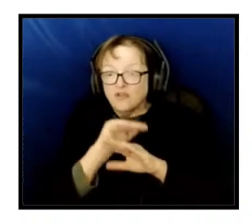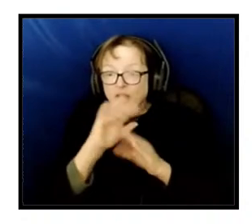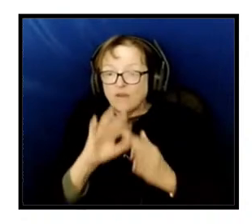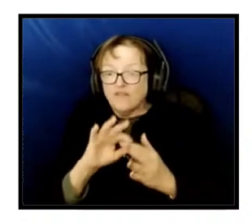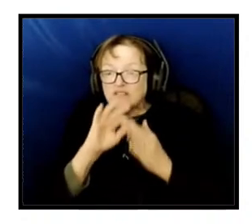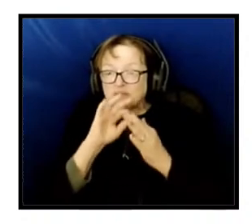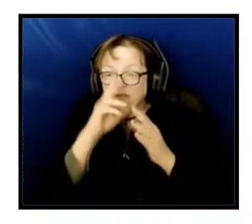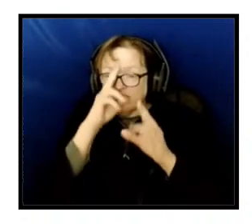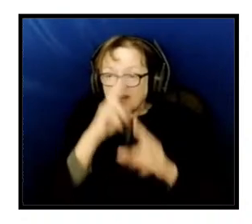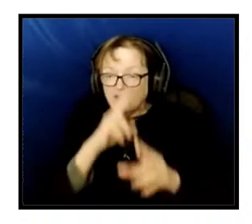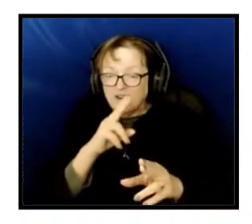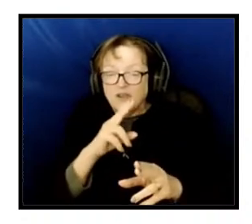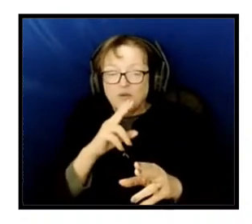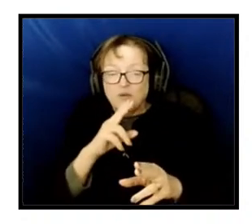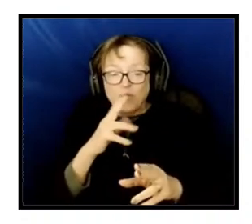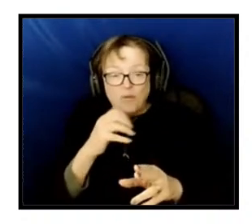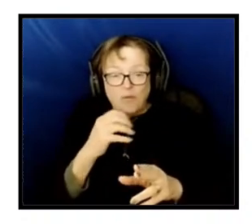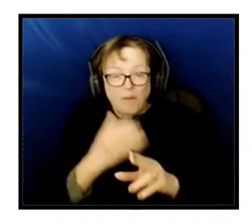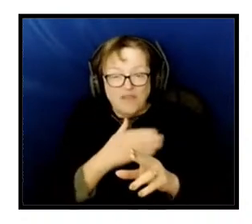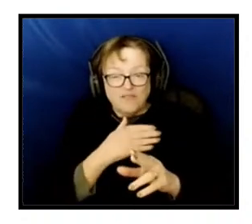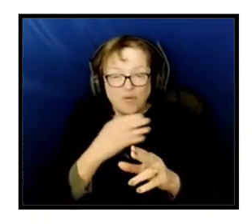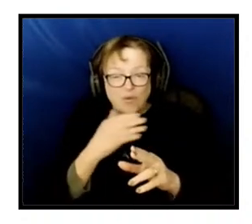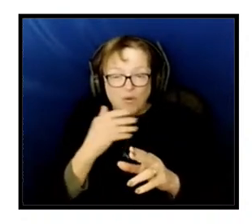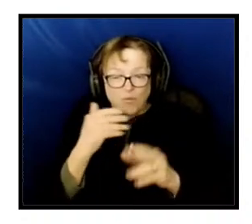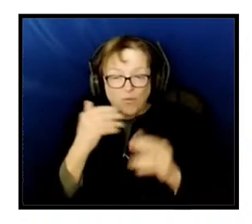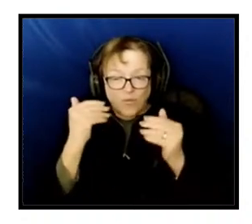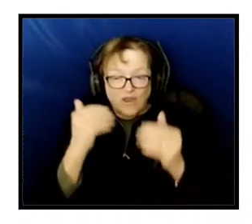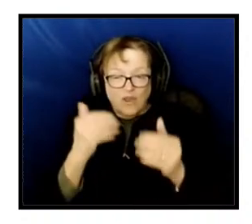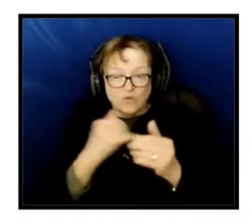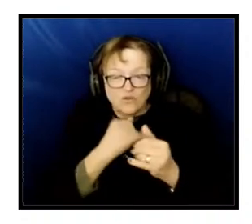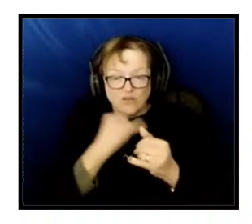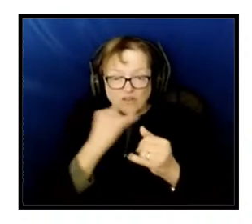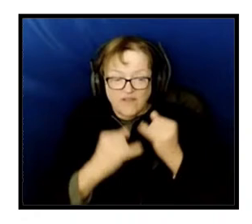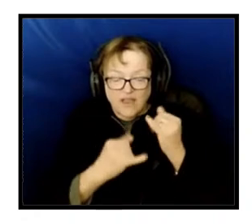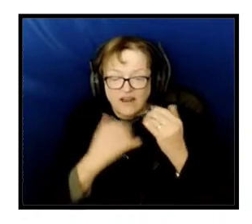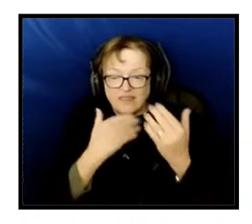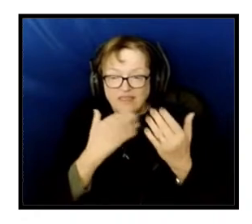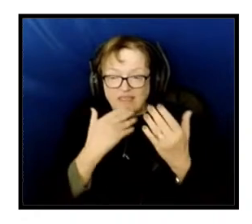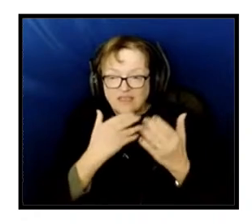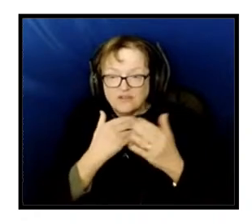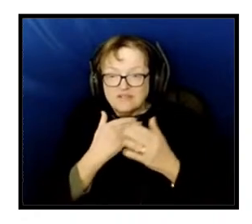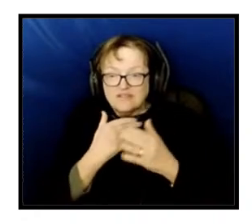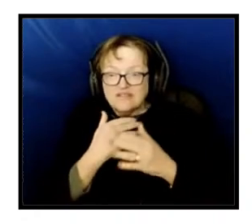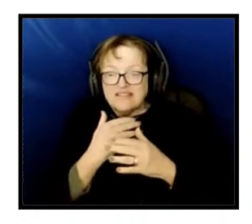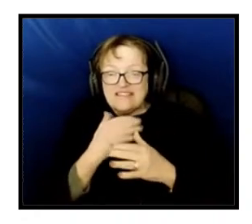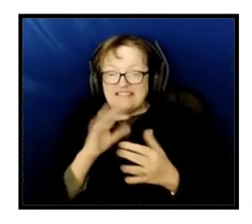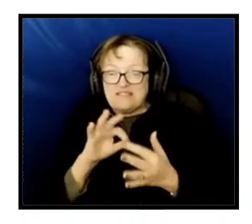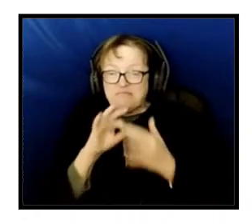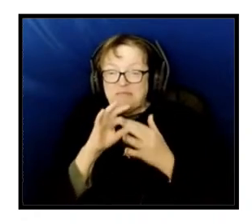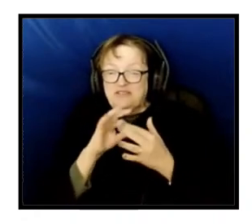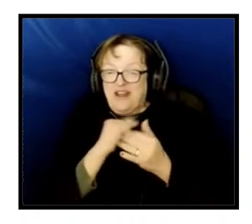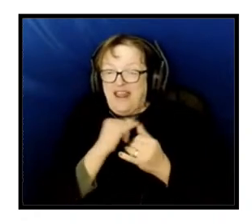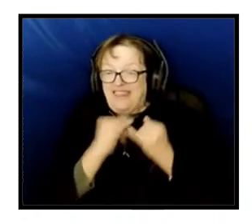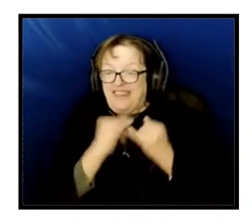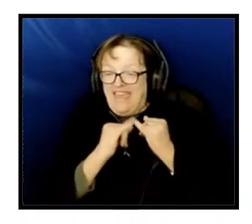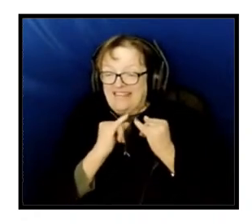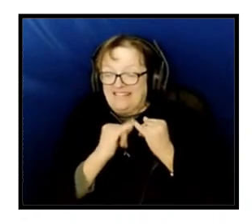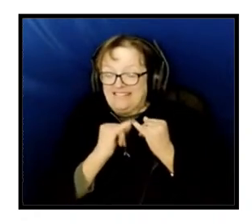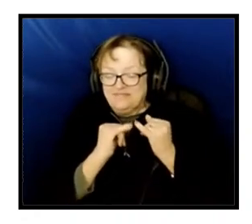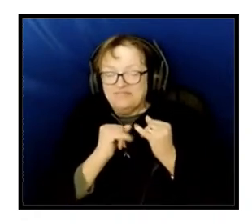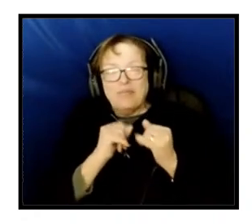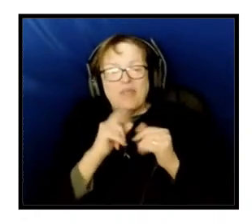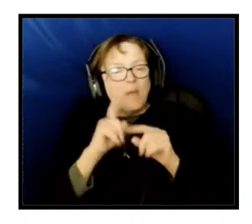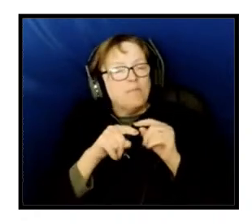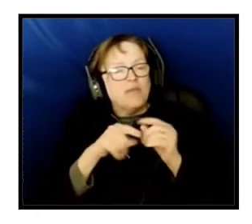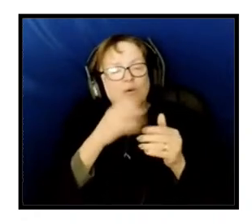tribute that we just wanna make before moving on to our final thank yous and a special treat at the very end. But we could not finish